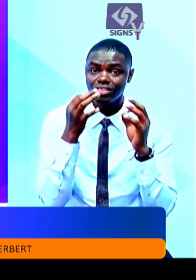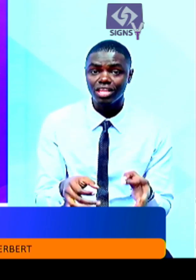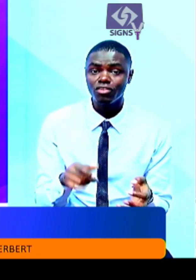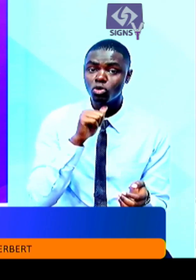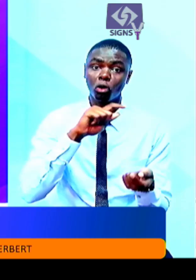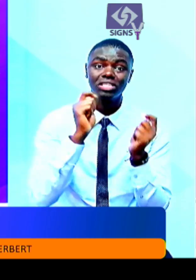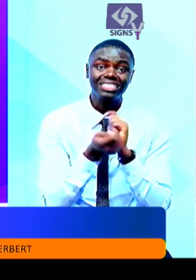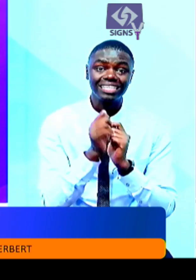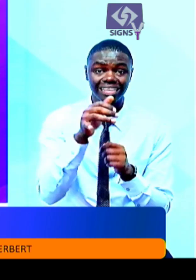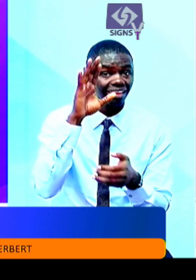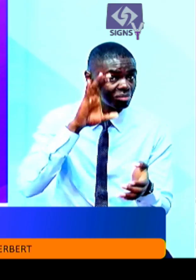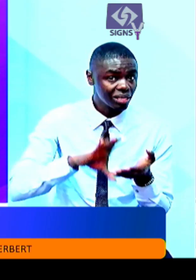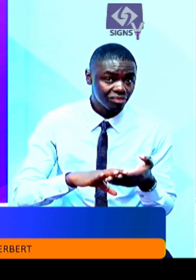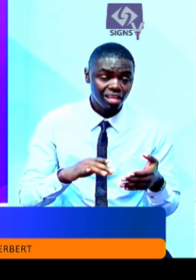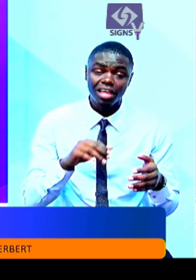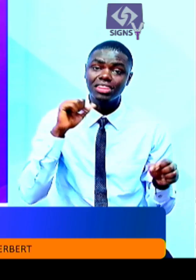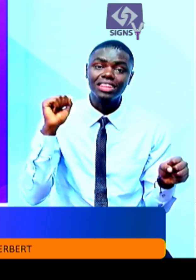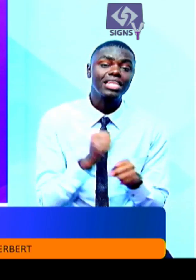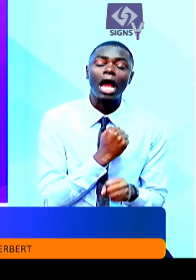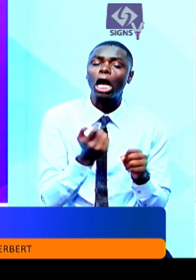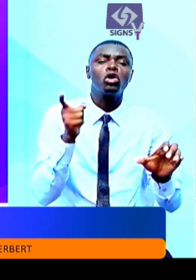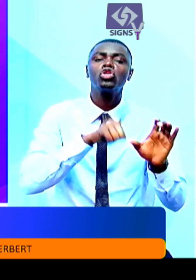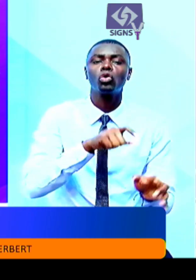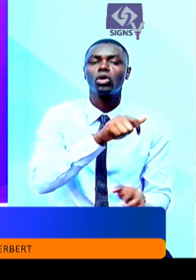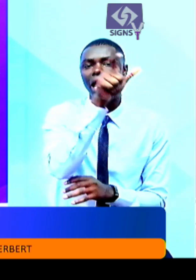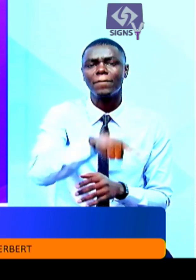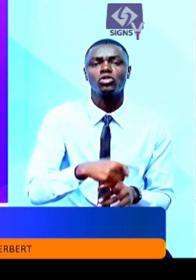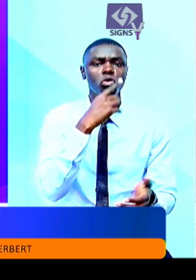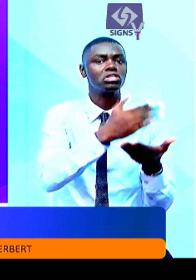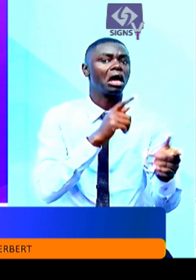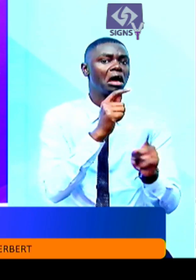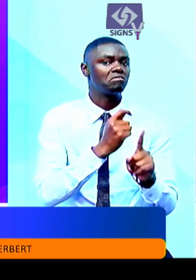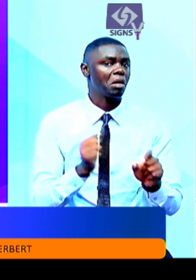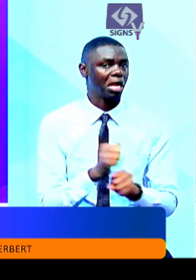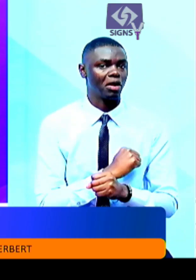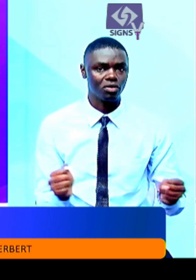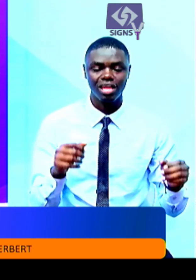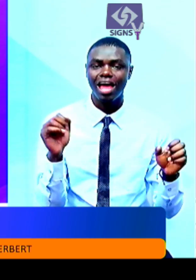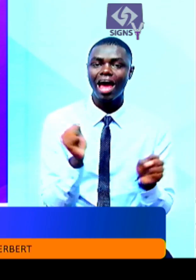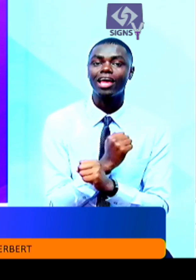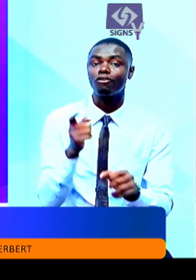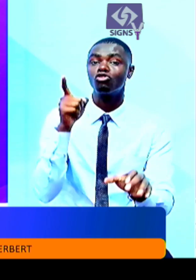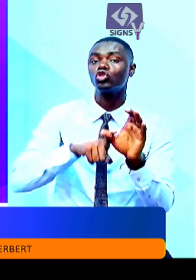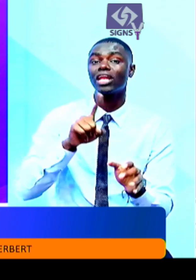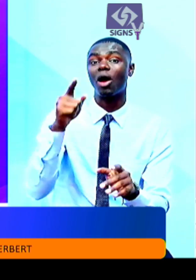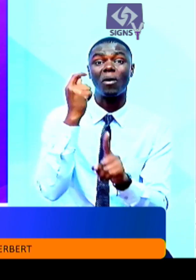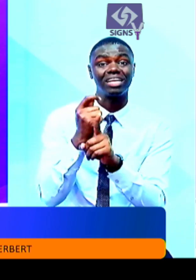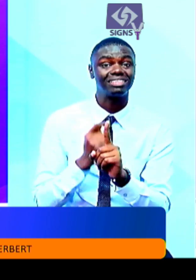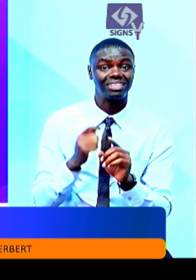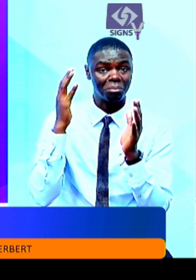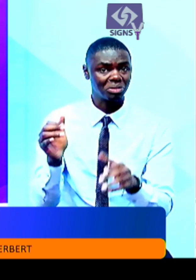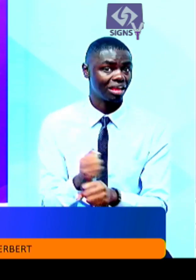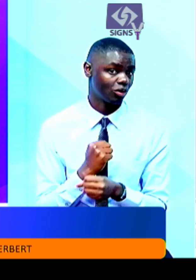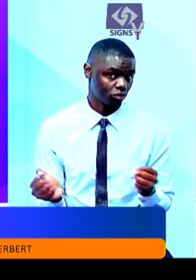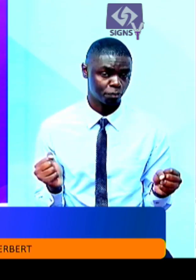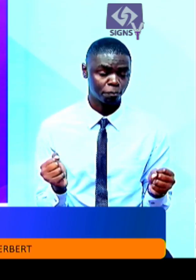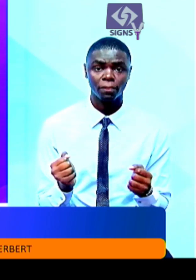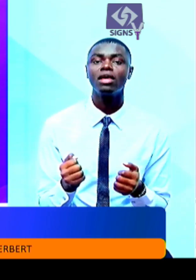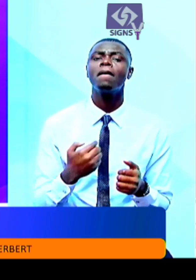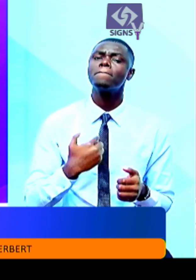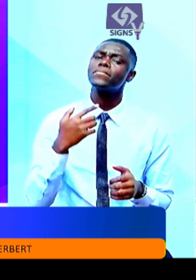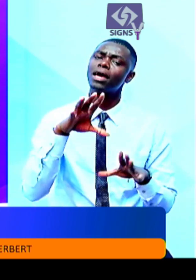change that belief, there's no way I can join someone who is half term. Yeah. And there's no way I can join a one term. And I want to